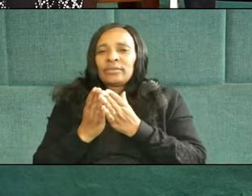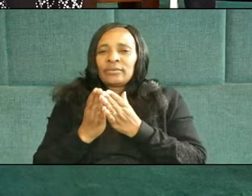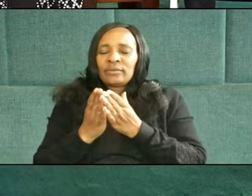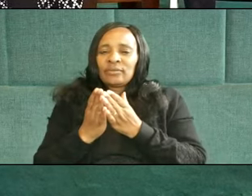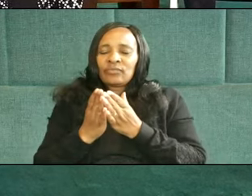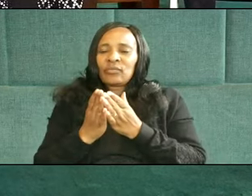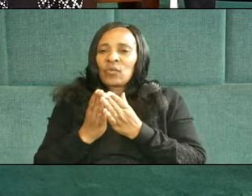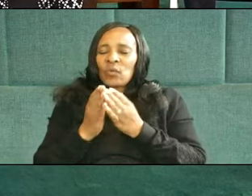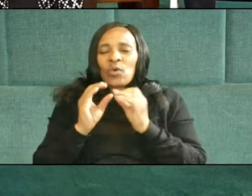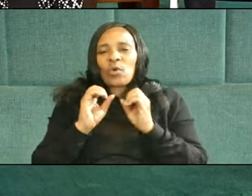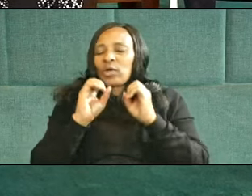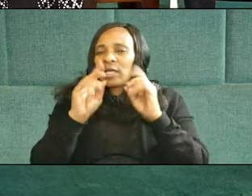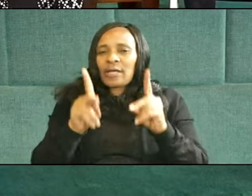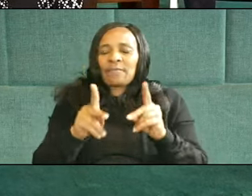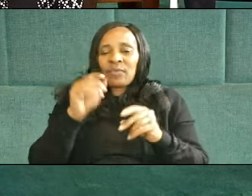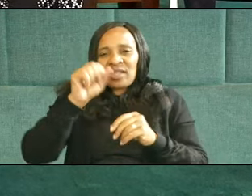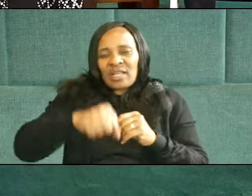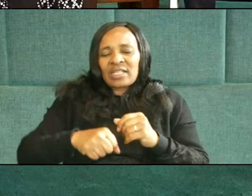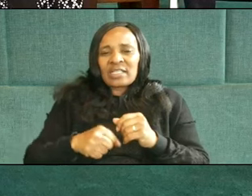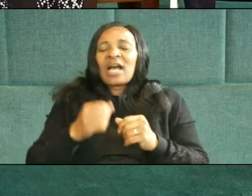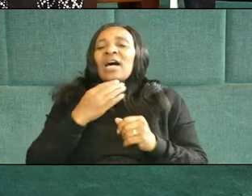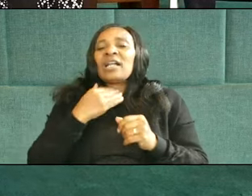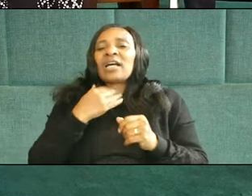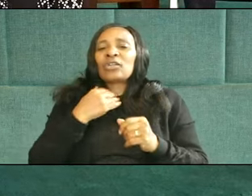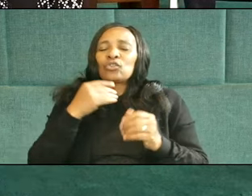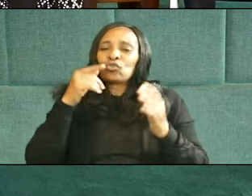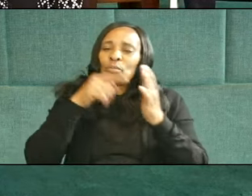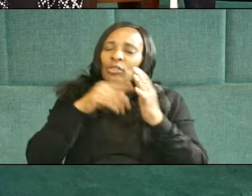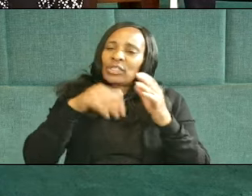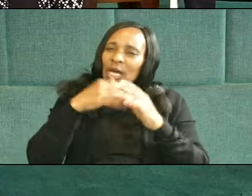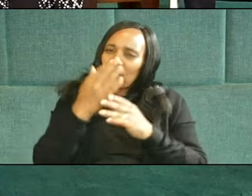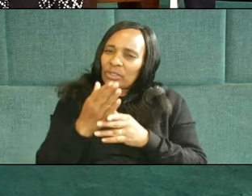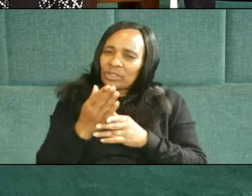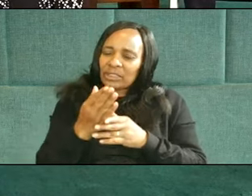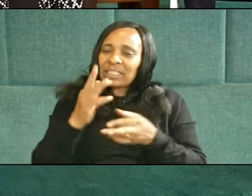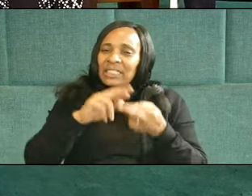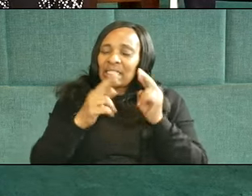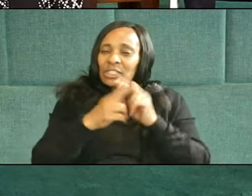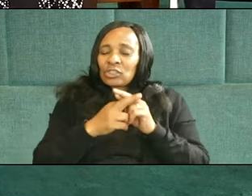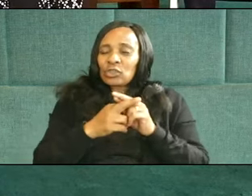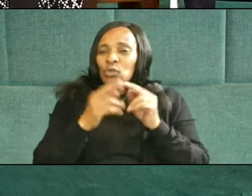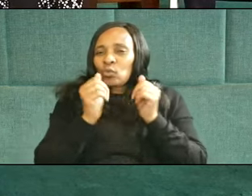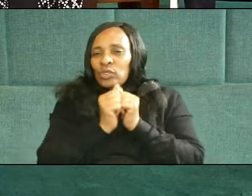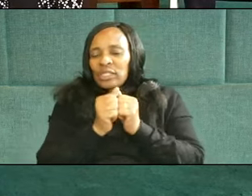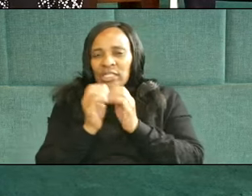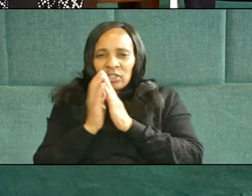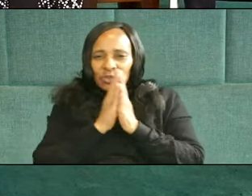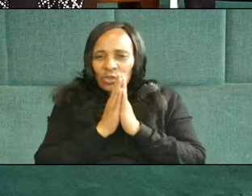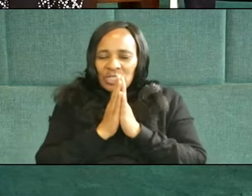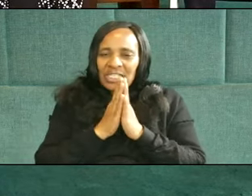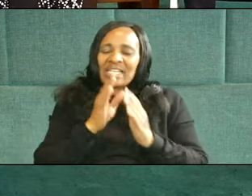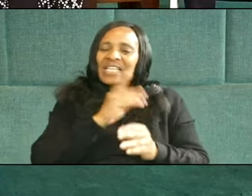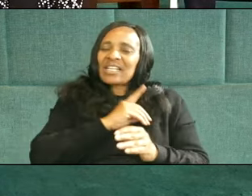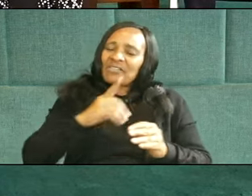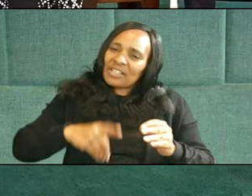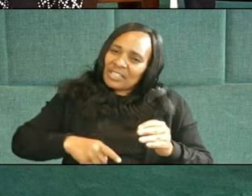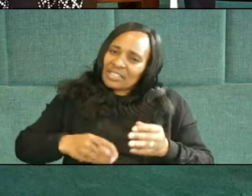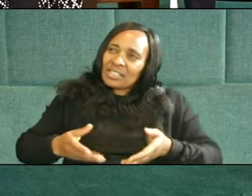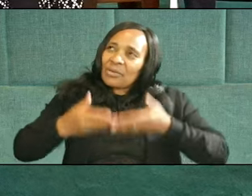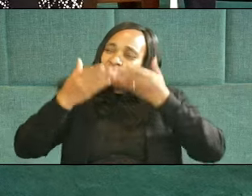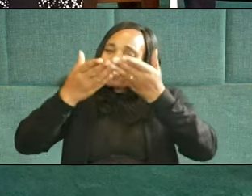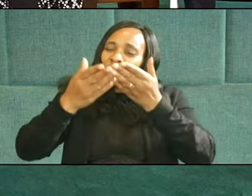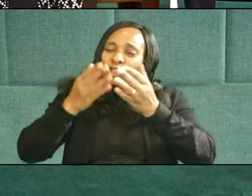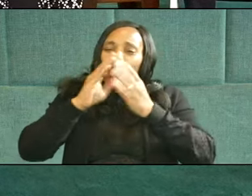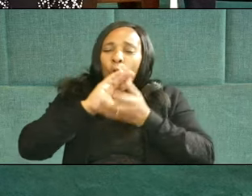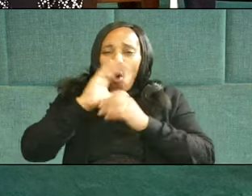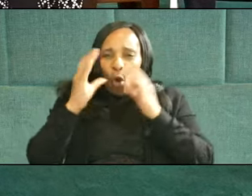that, right? Yes, and I'd like to point out, mm-hmm. in relation to the story, David submitted wholly to God, and